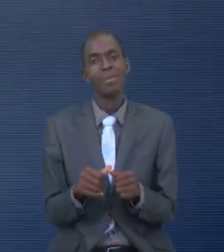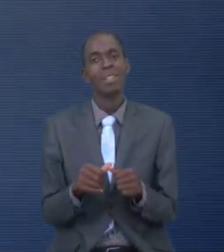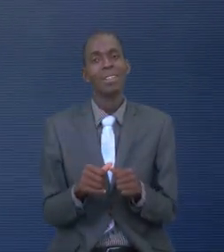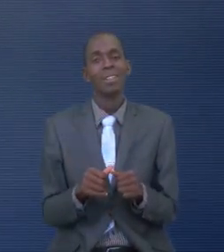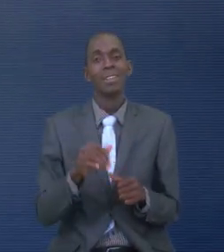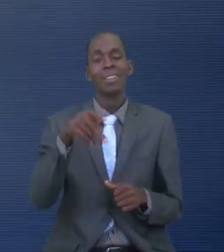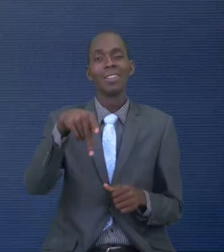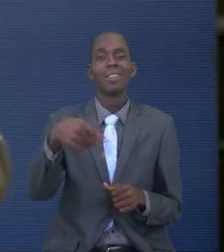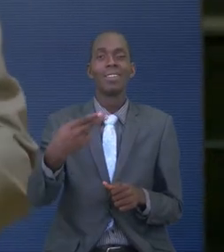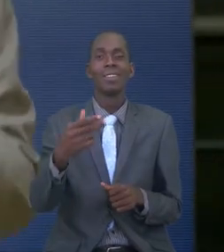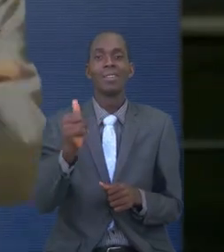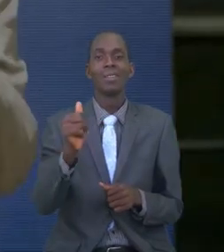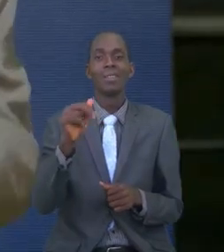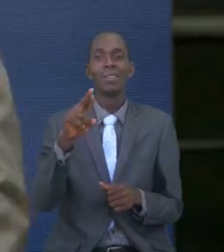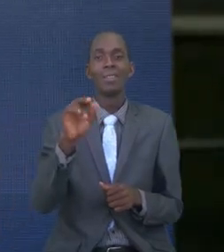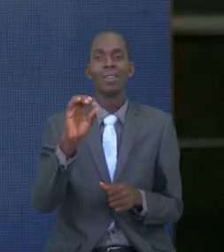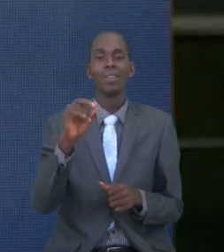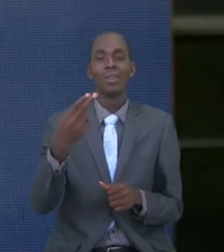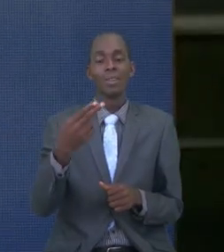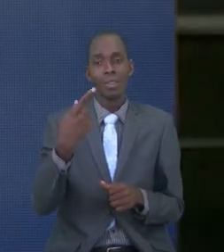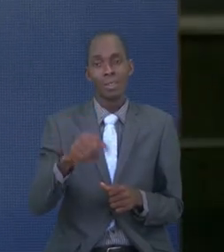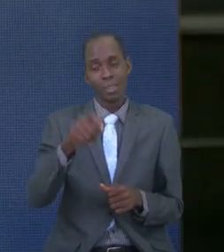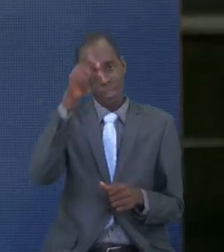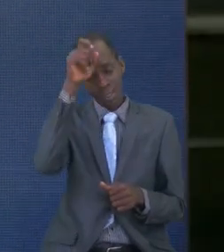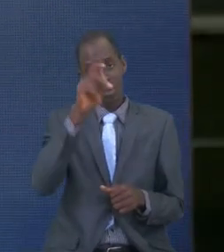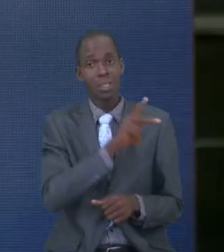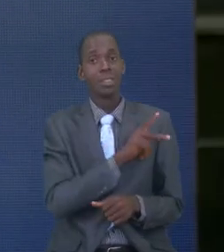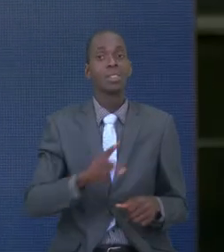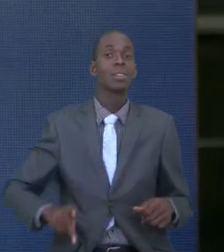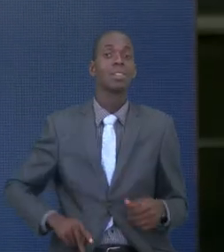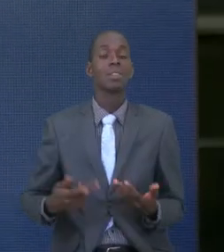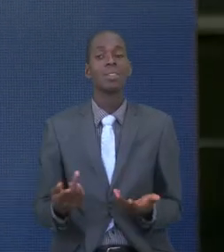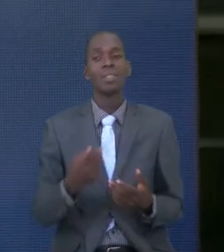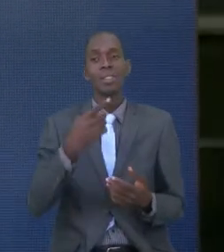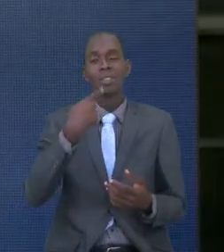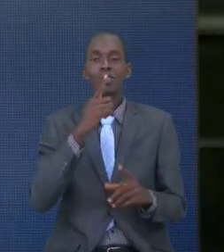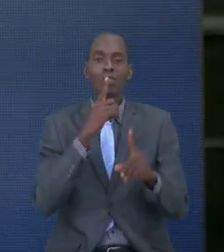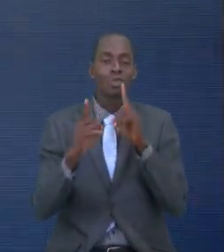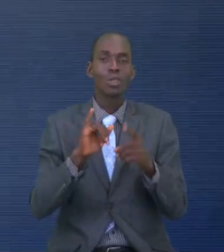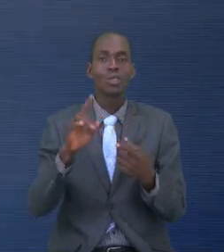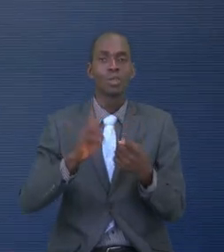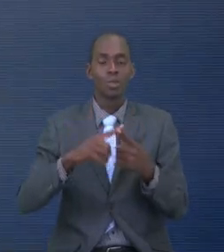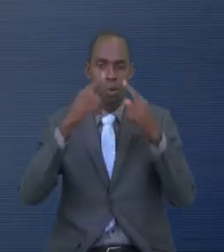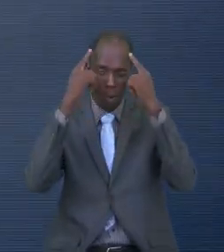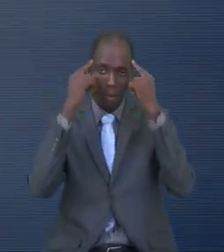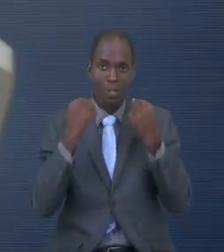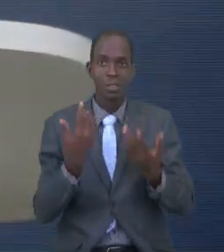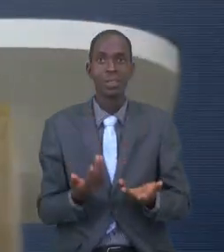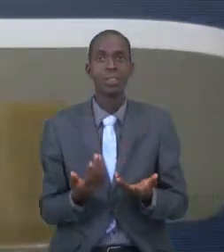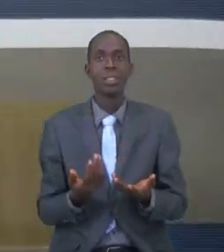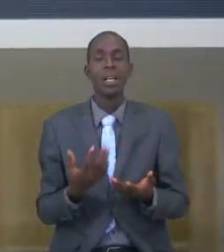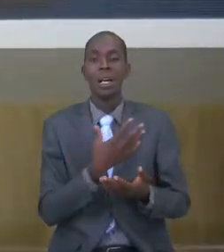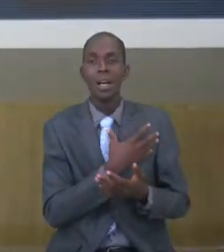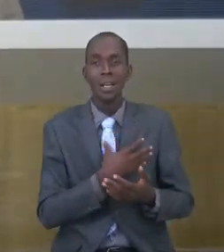Pharaoh talking to Moses. Elijah was not the first one that will have any threat like